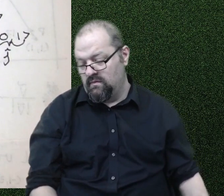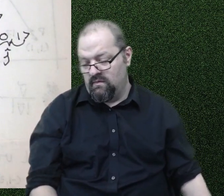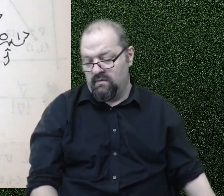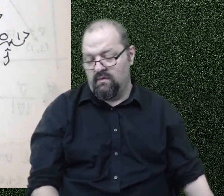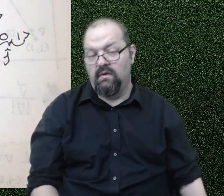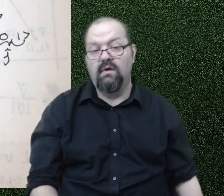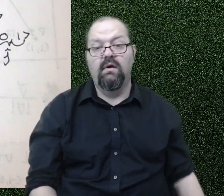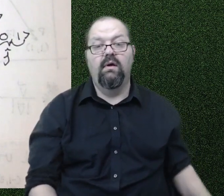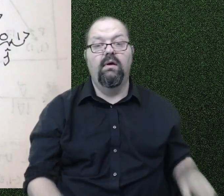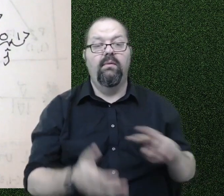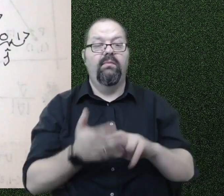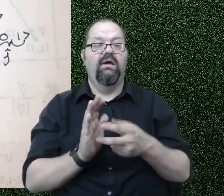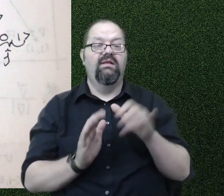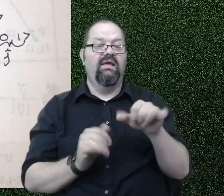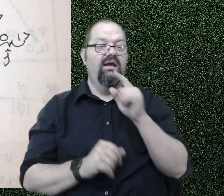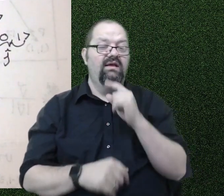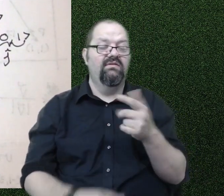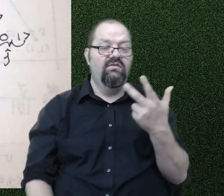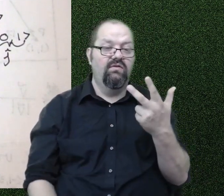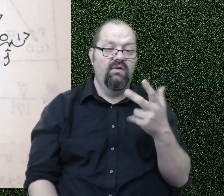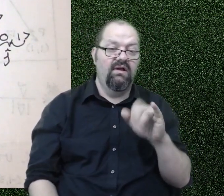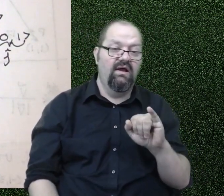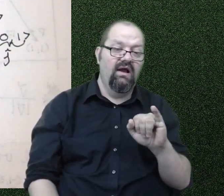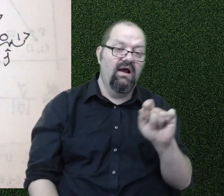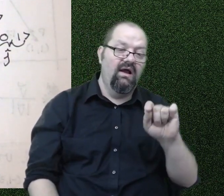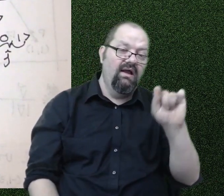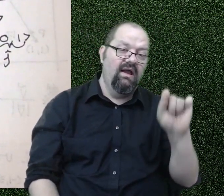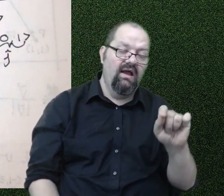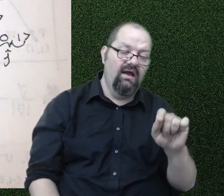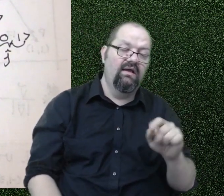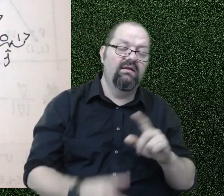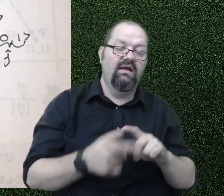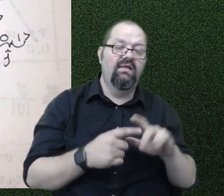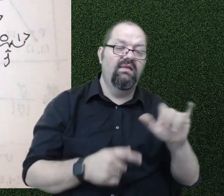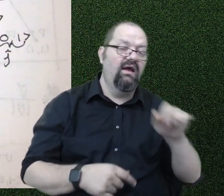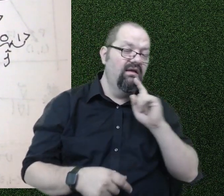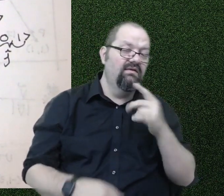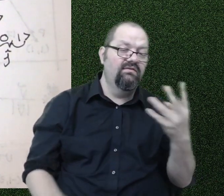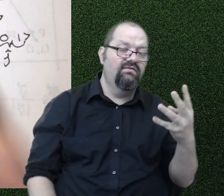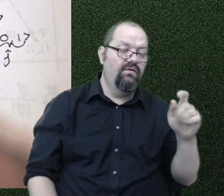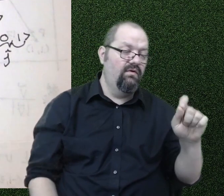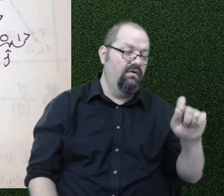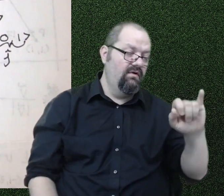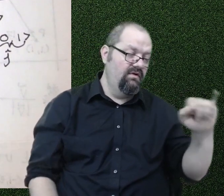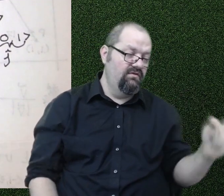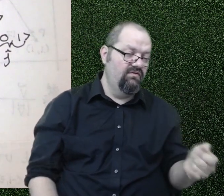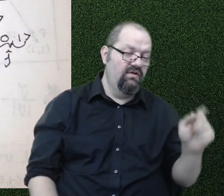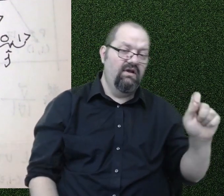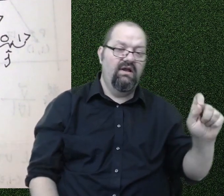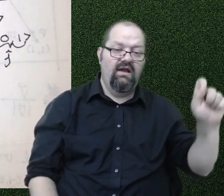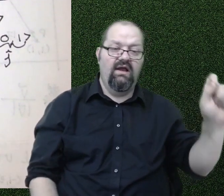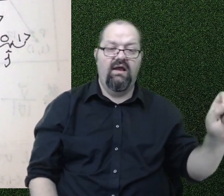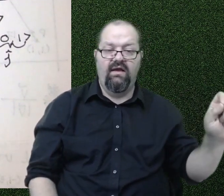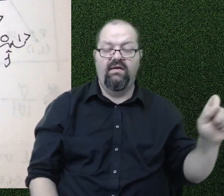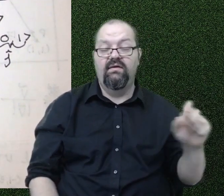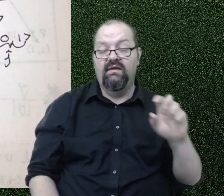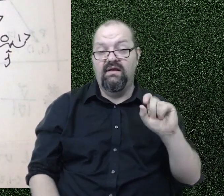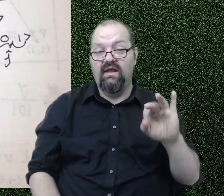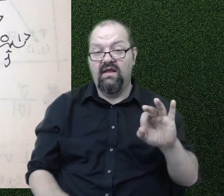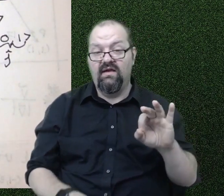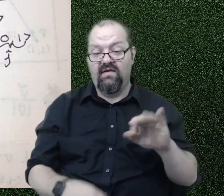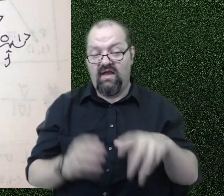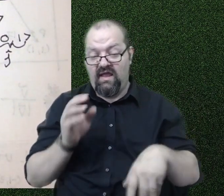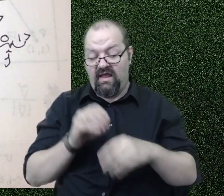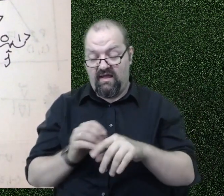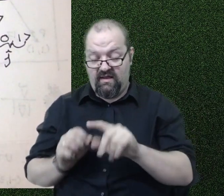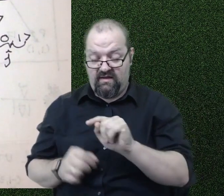So this is 3 I hat, and this is 4 j hat. And when I add them tip to tail, 3